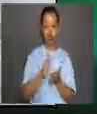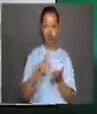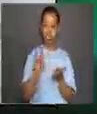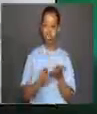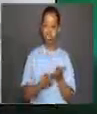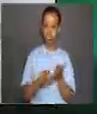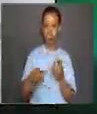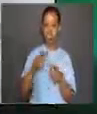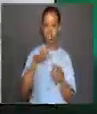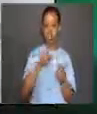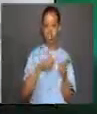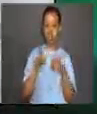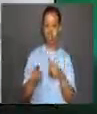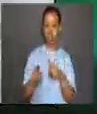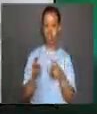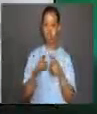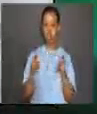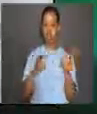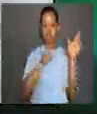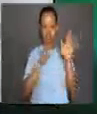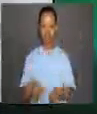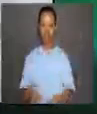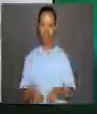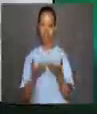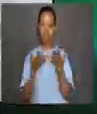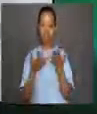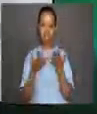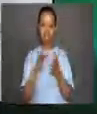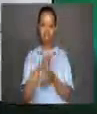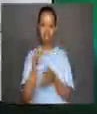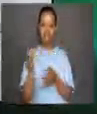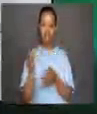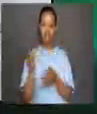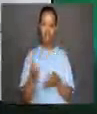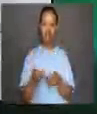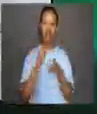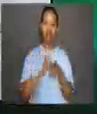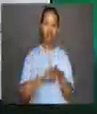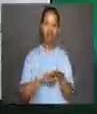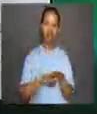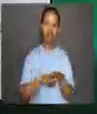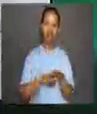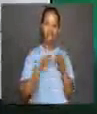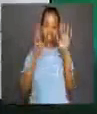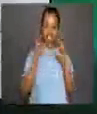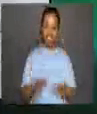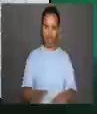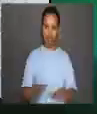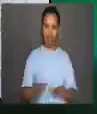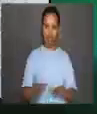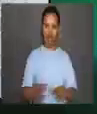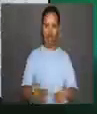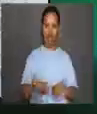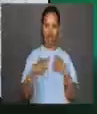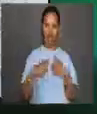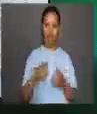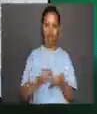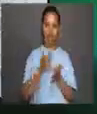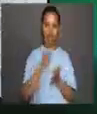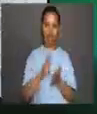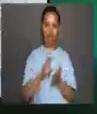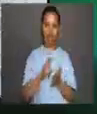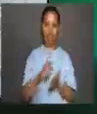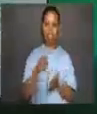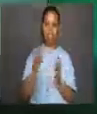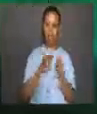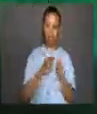tundra is very windy and experiences much more precipitation than the Arctic